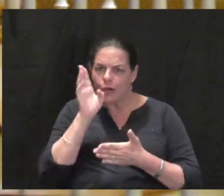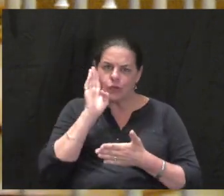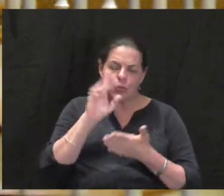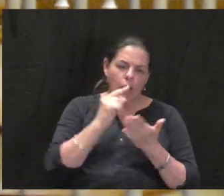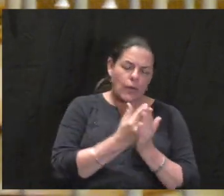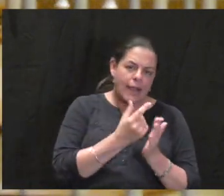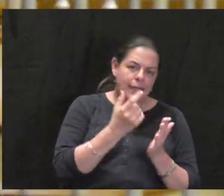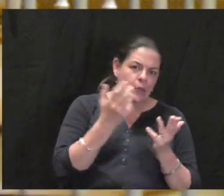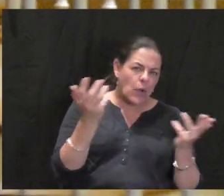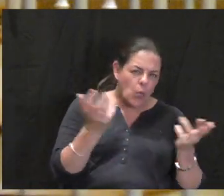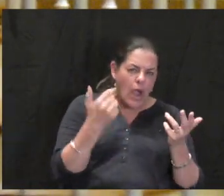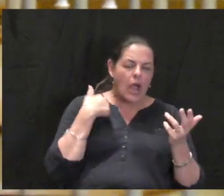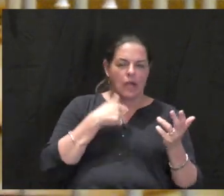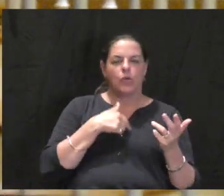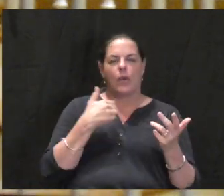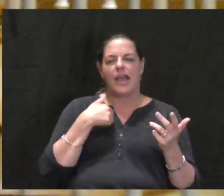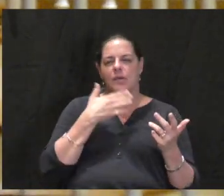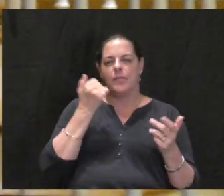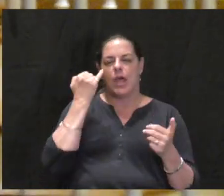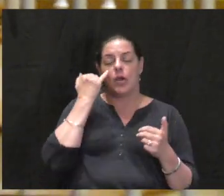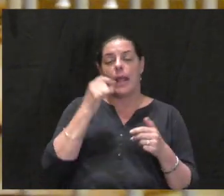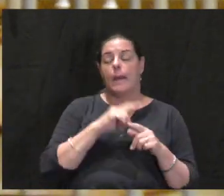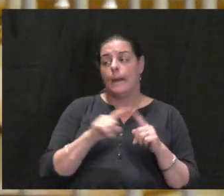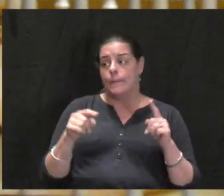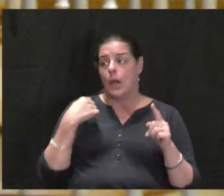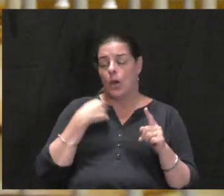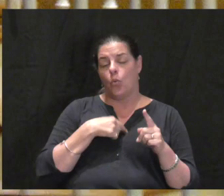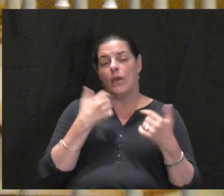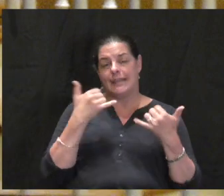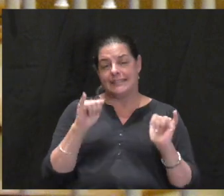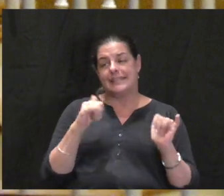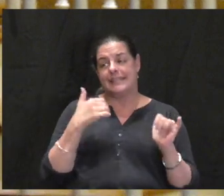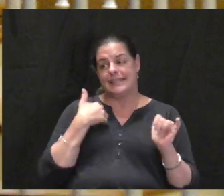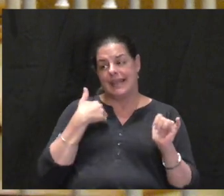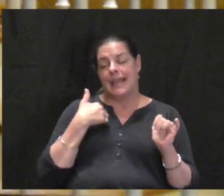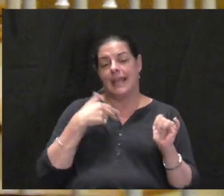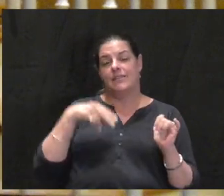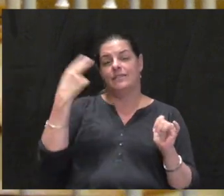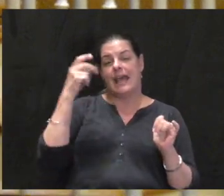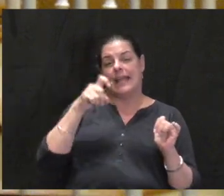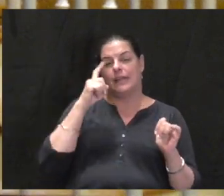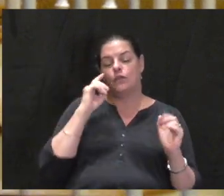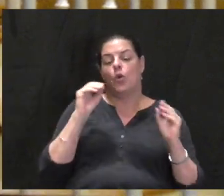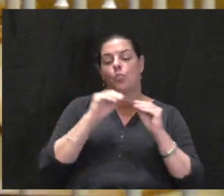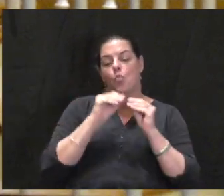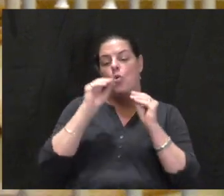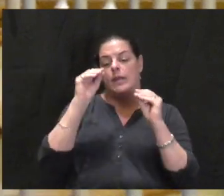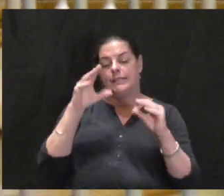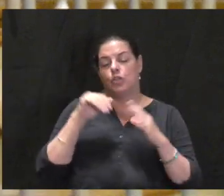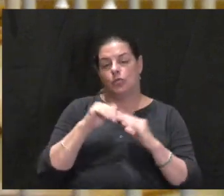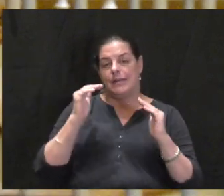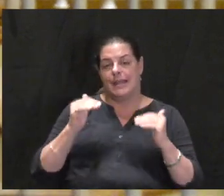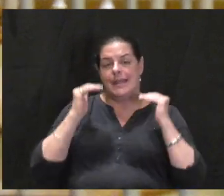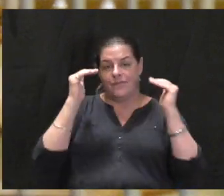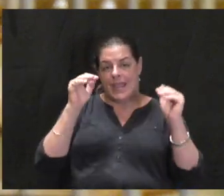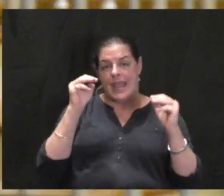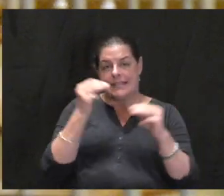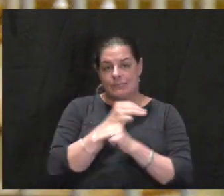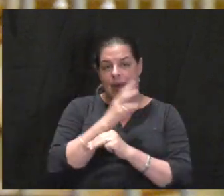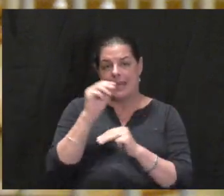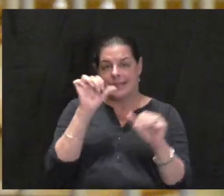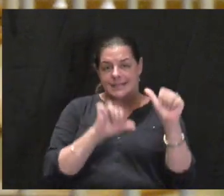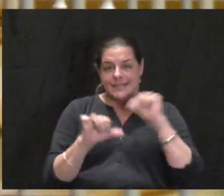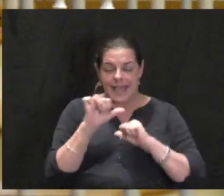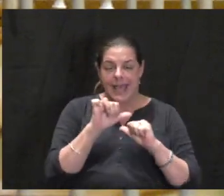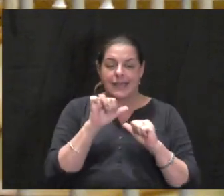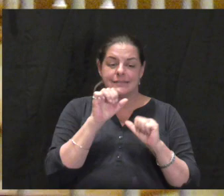teachers who are in special ed, and for more teachers who are in the ELL and world language space. The other piece of that is also, again,